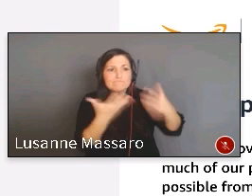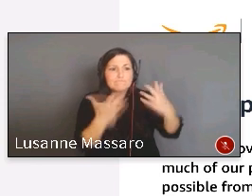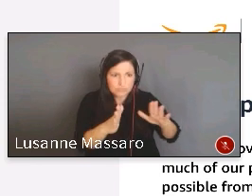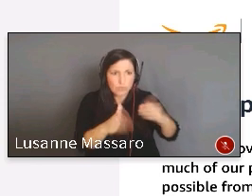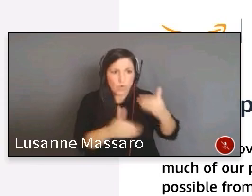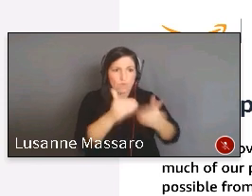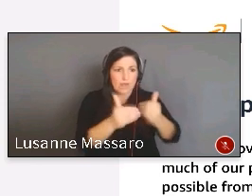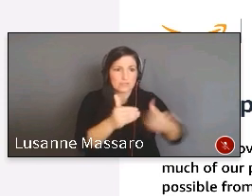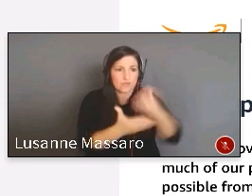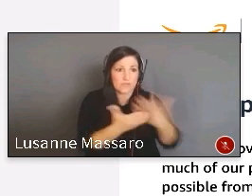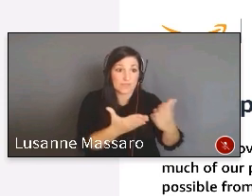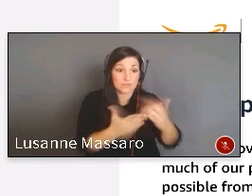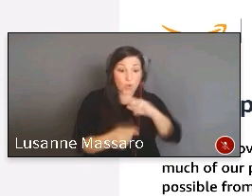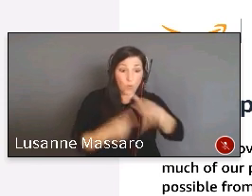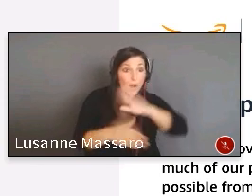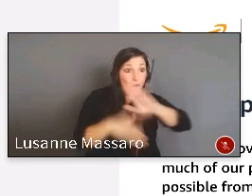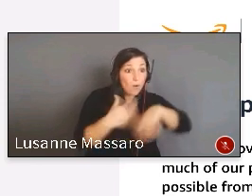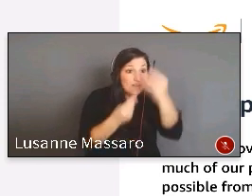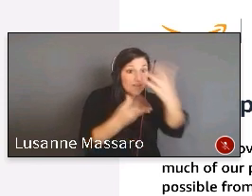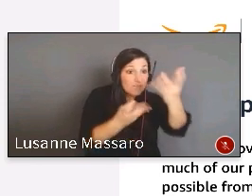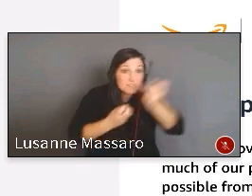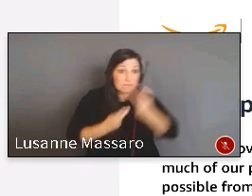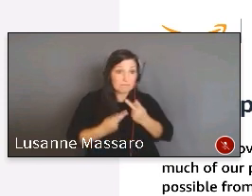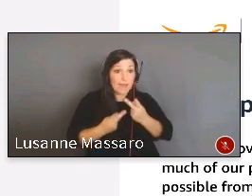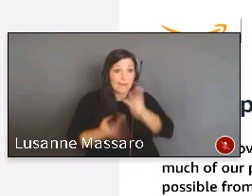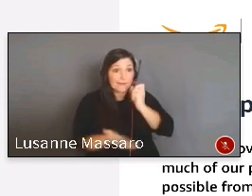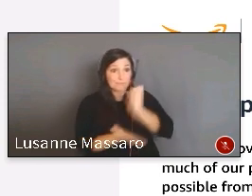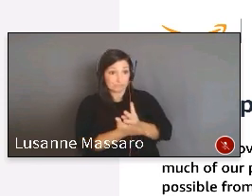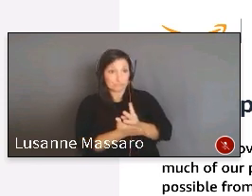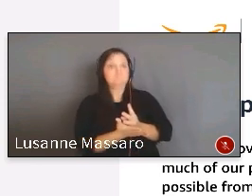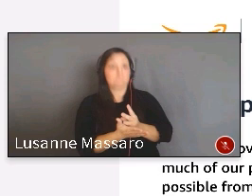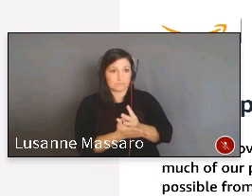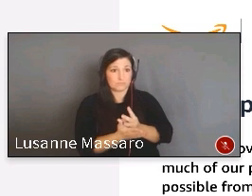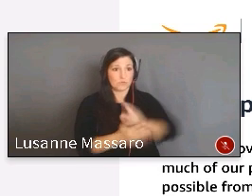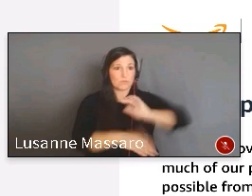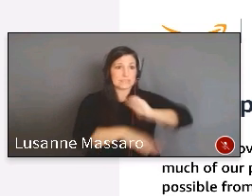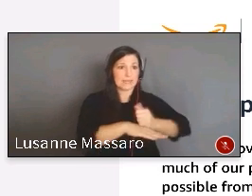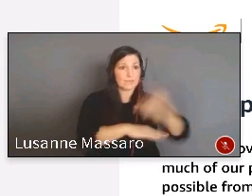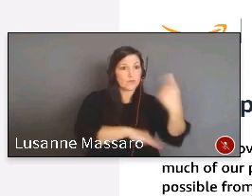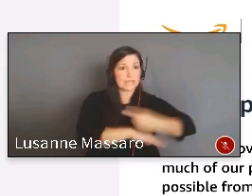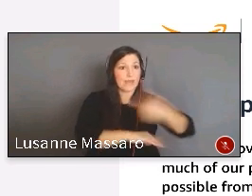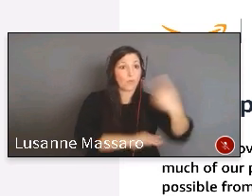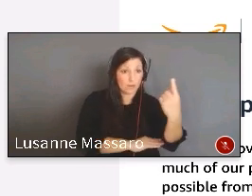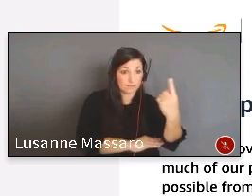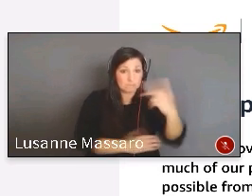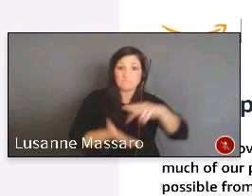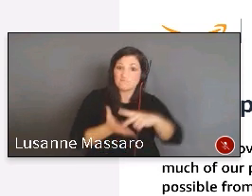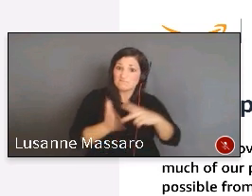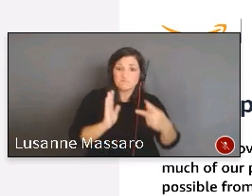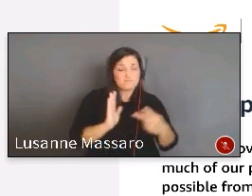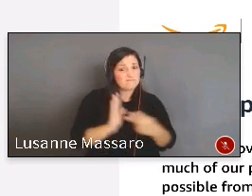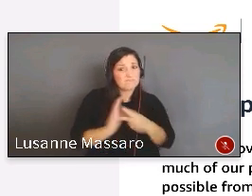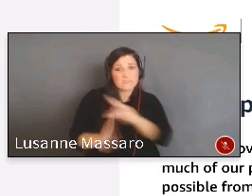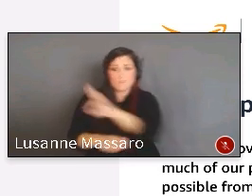day one. Now, guys, this entire process can take as little as 7 to 10 days. That means that you can go from applicant